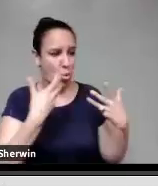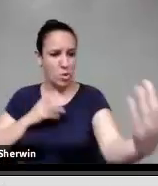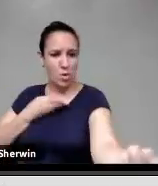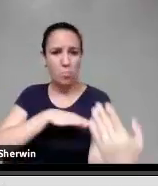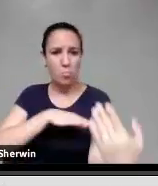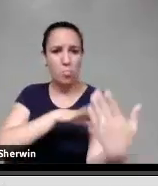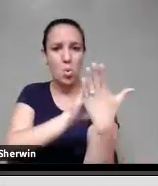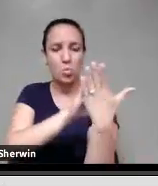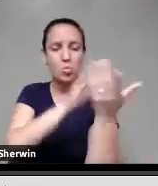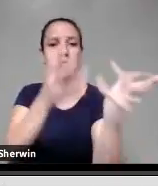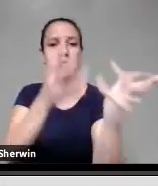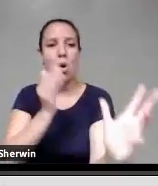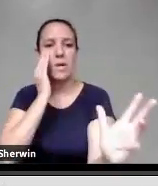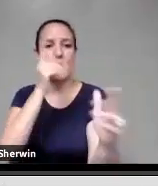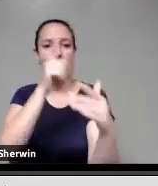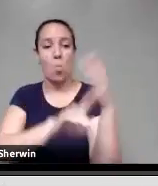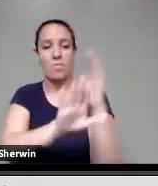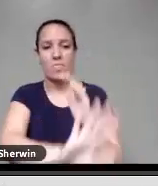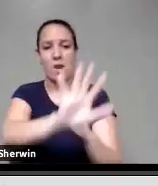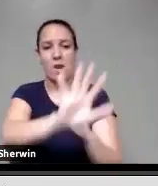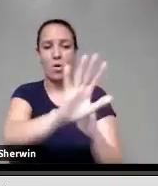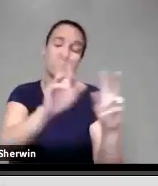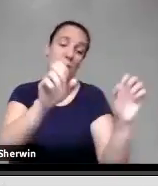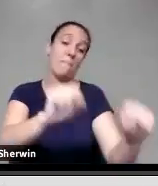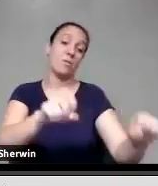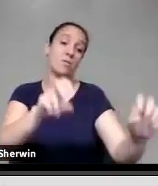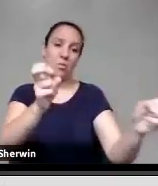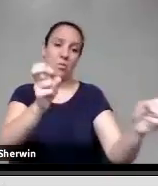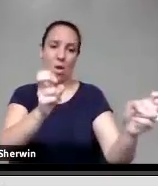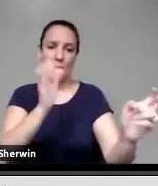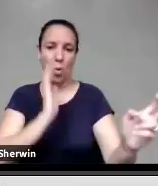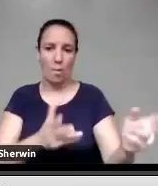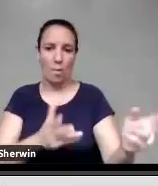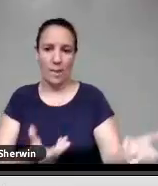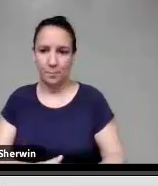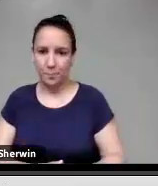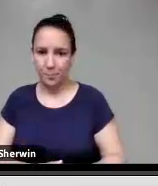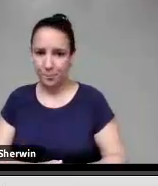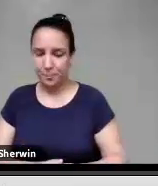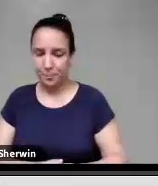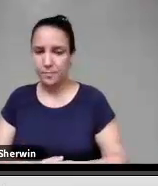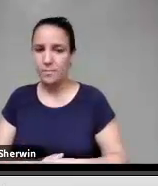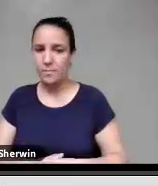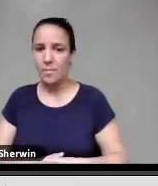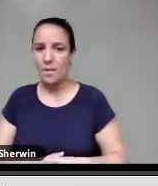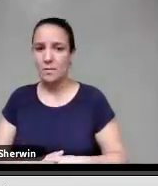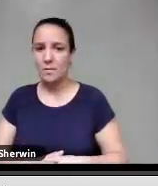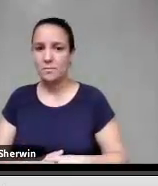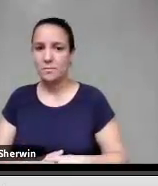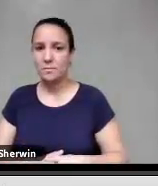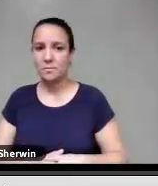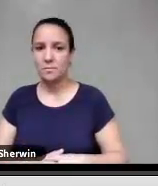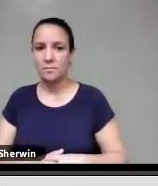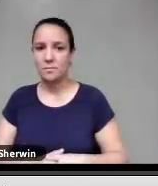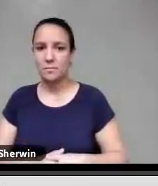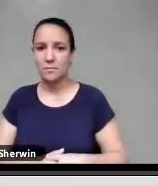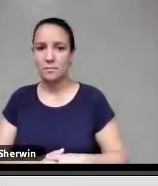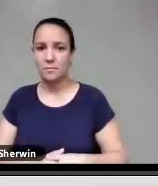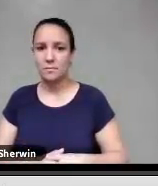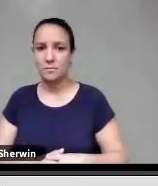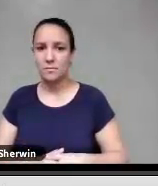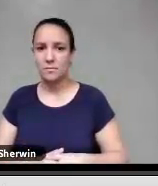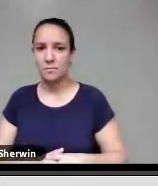don't have a permanent address, or they don't have a library card, or they don't want to get a library card, or